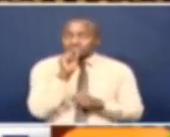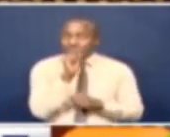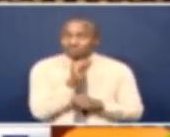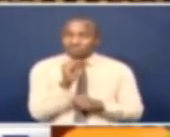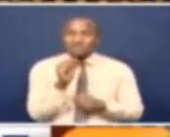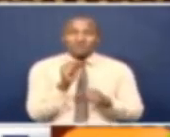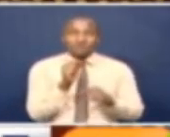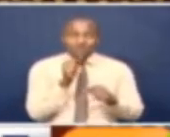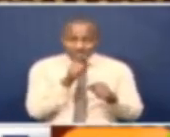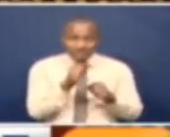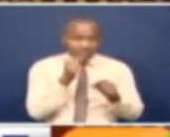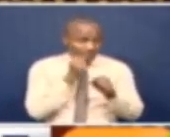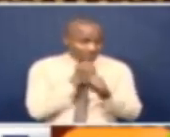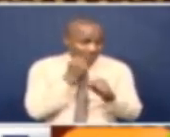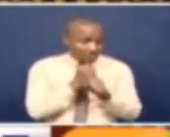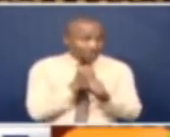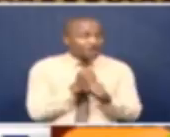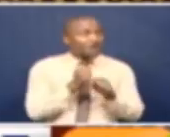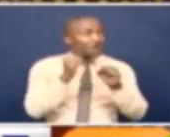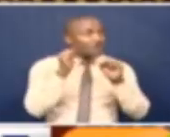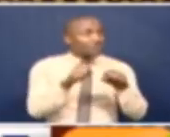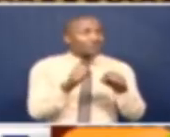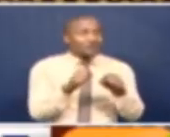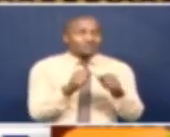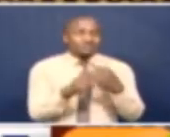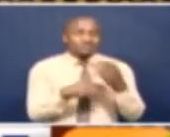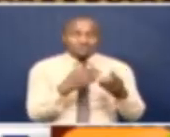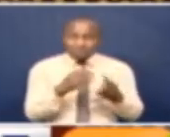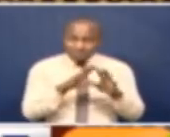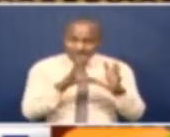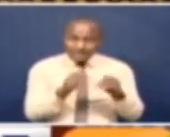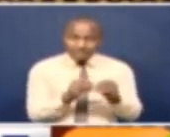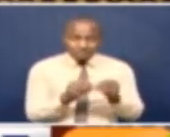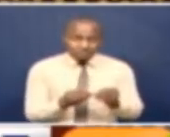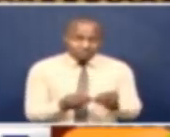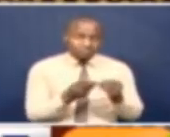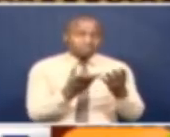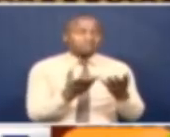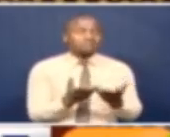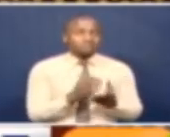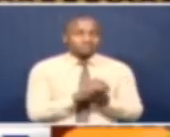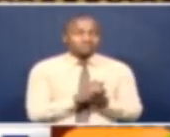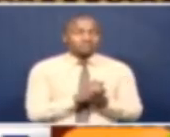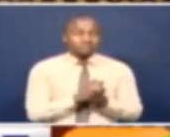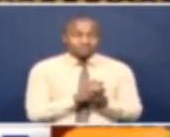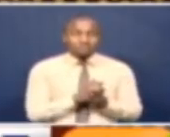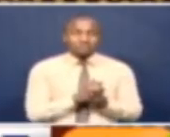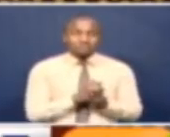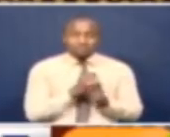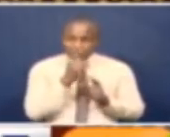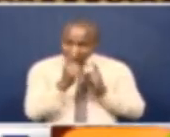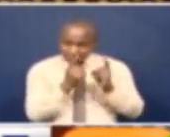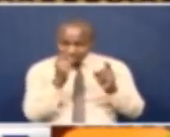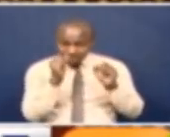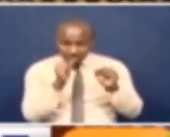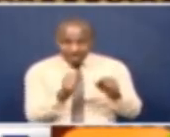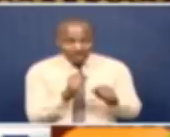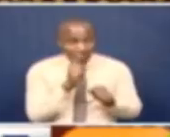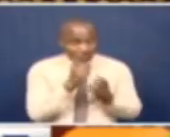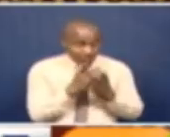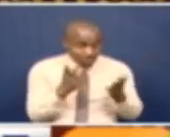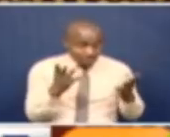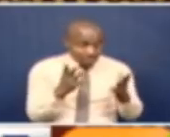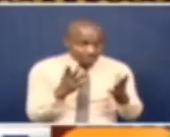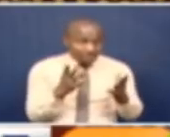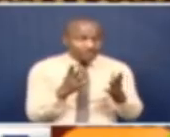that motion, then you can present a budget for it. So part of the consideration, you know, one of the things is